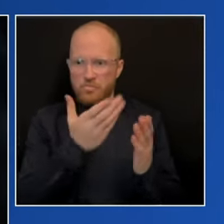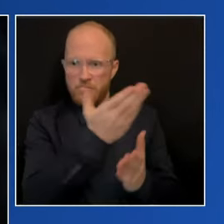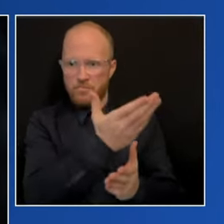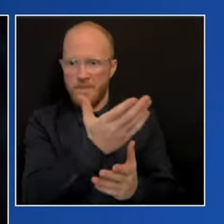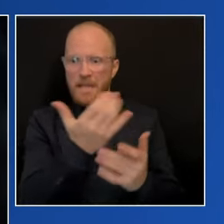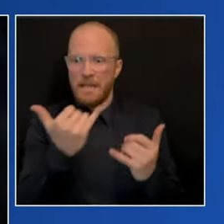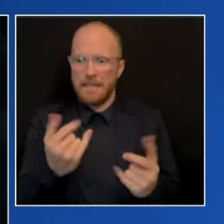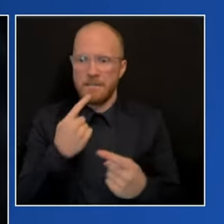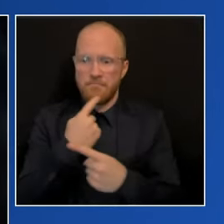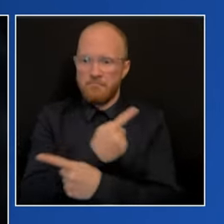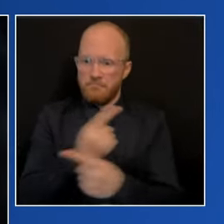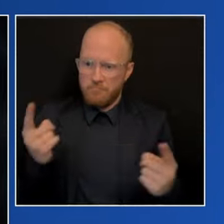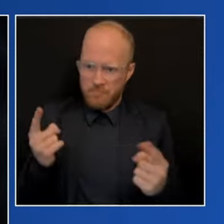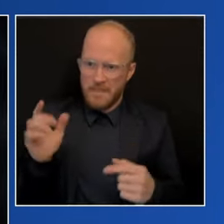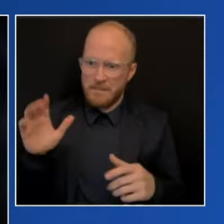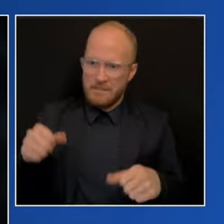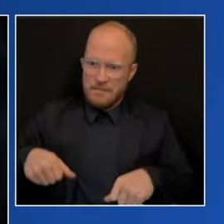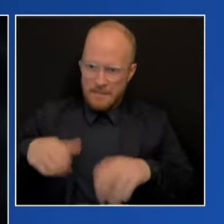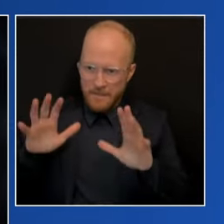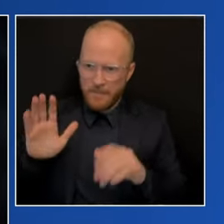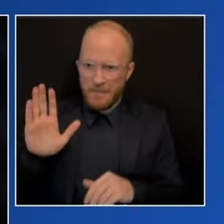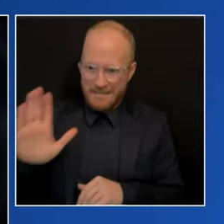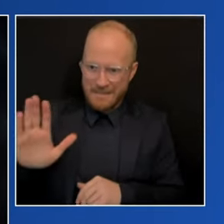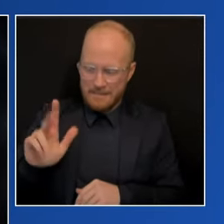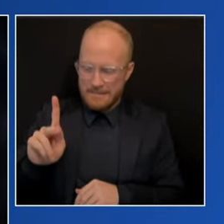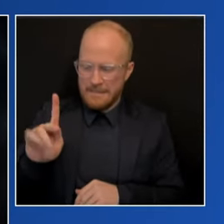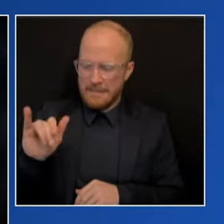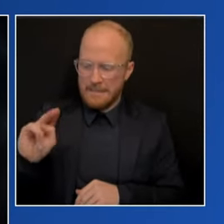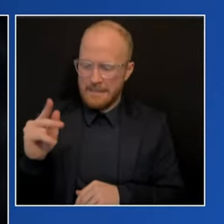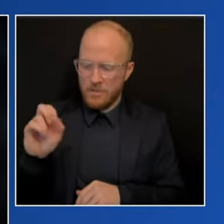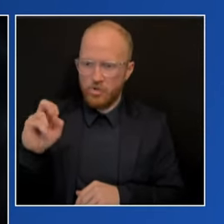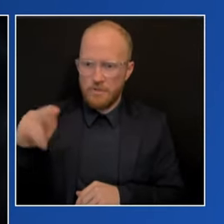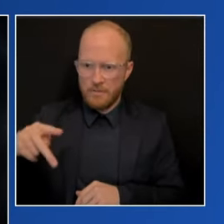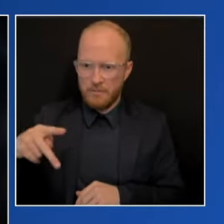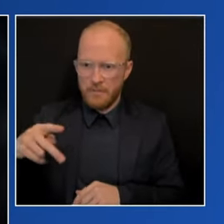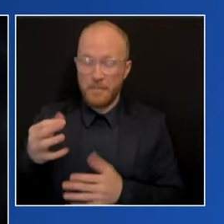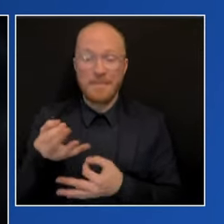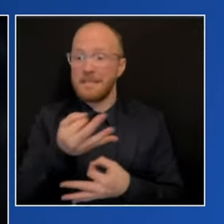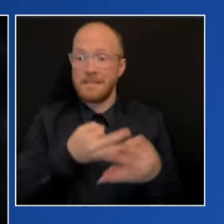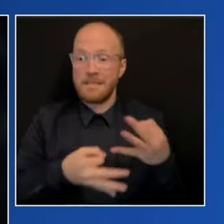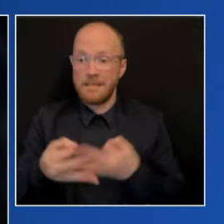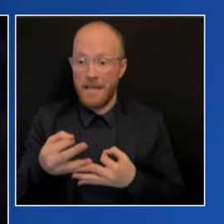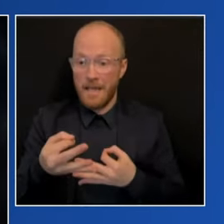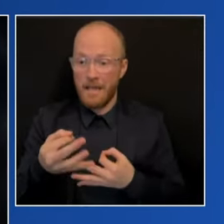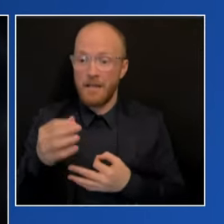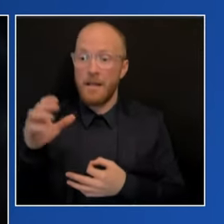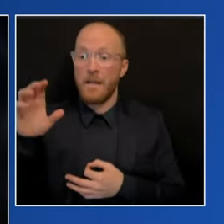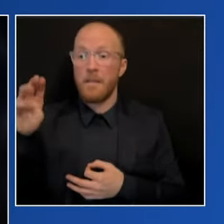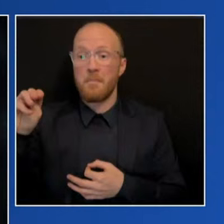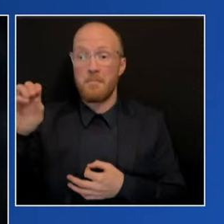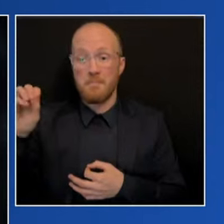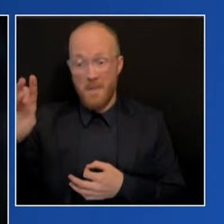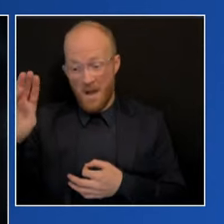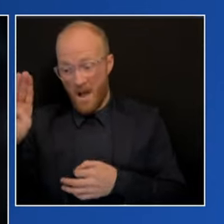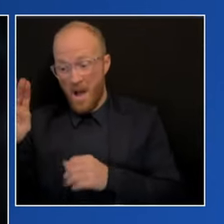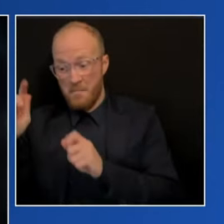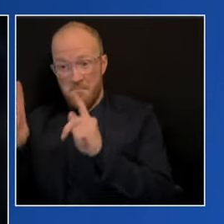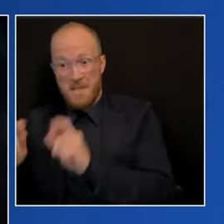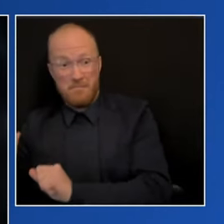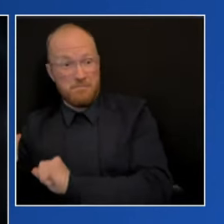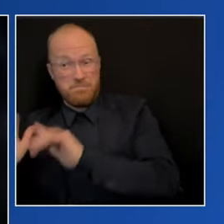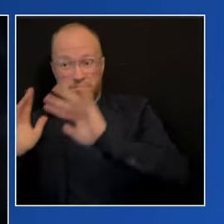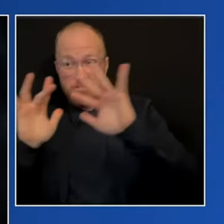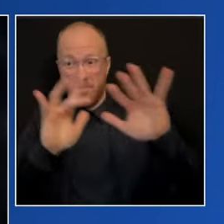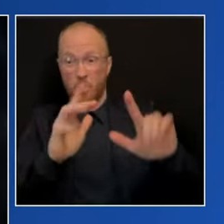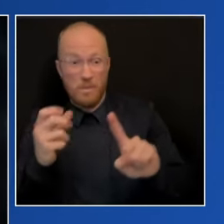his kingship. But instead, the mob that attacked the Capitol,